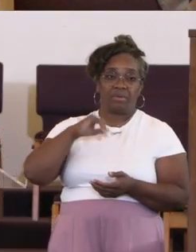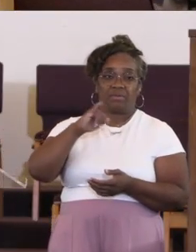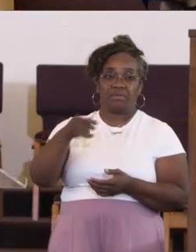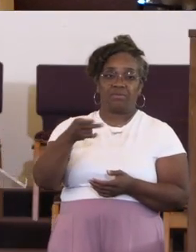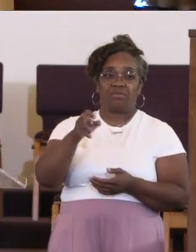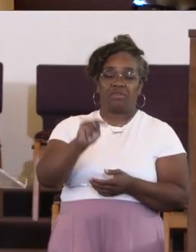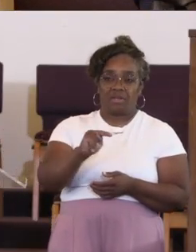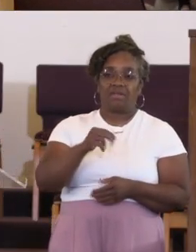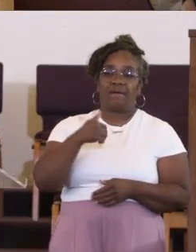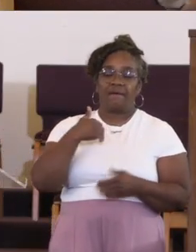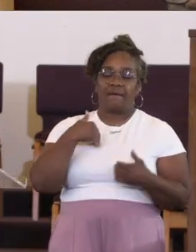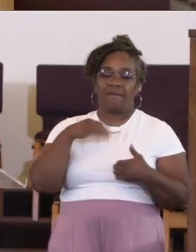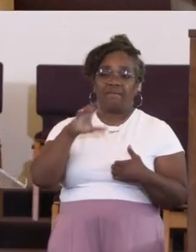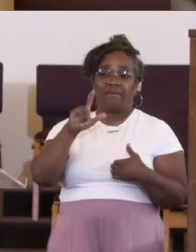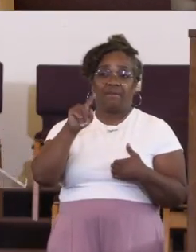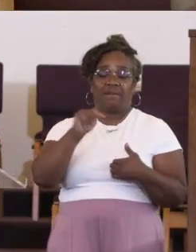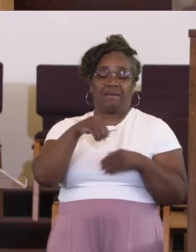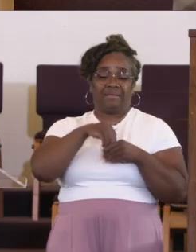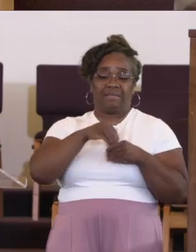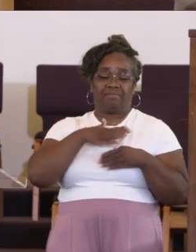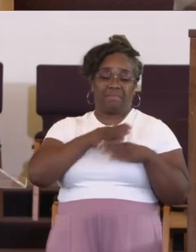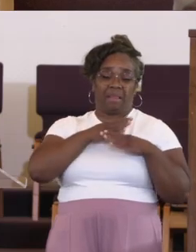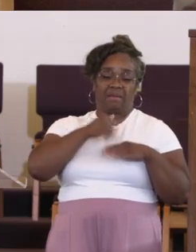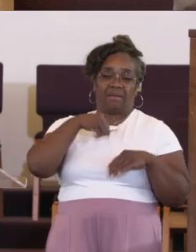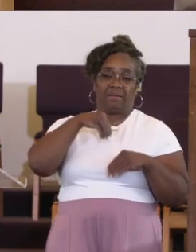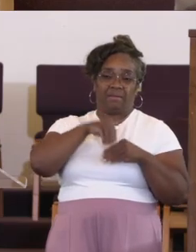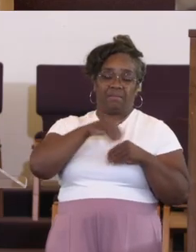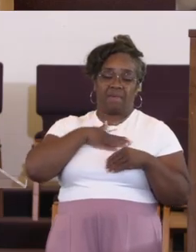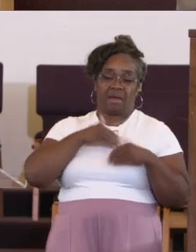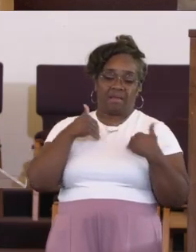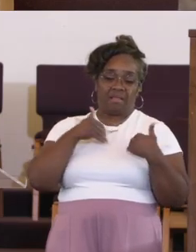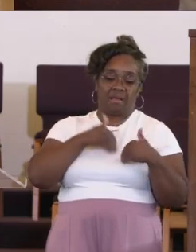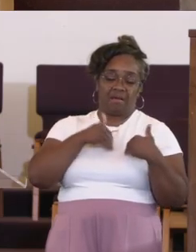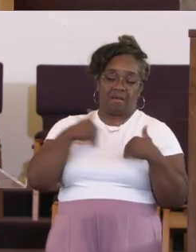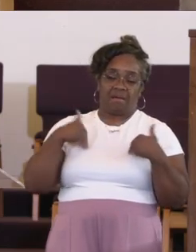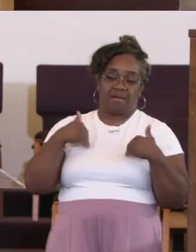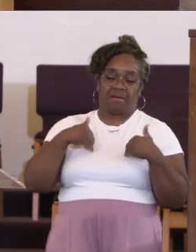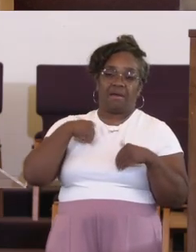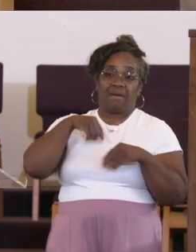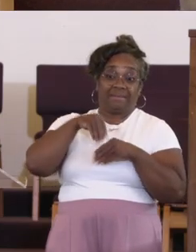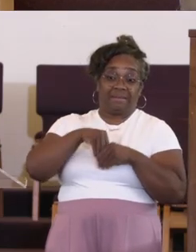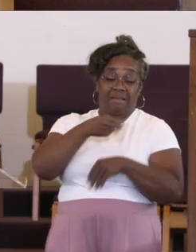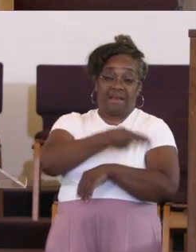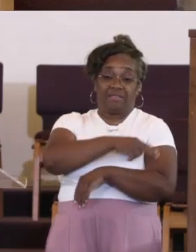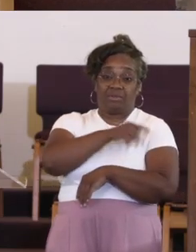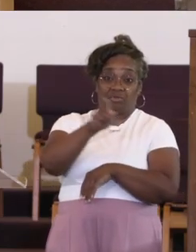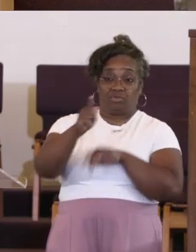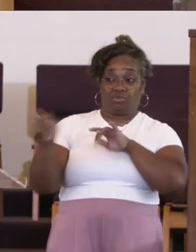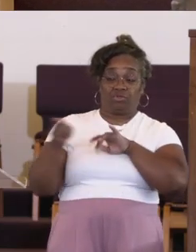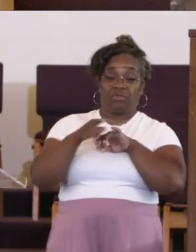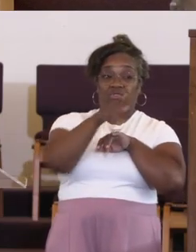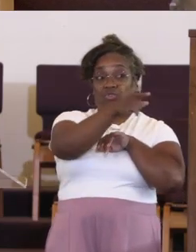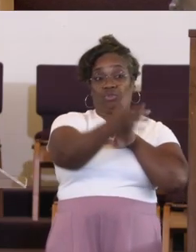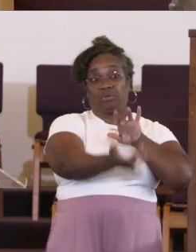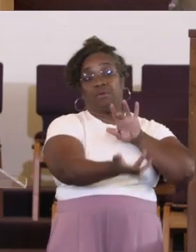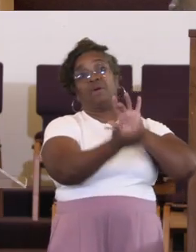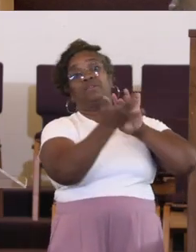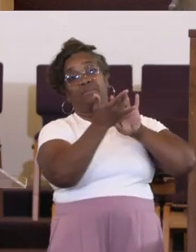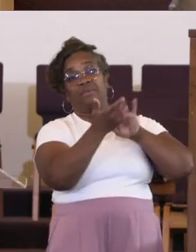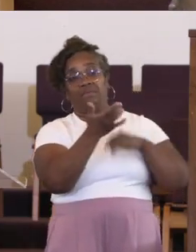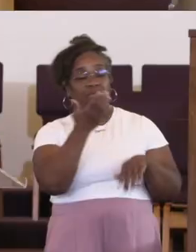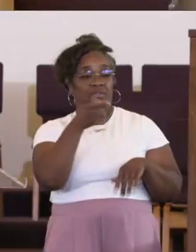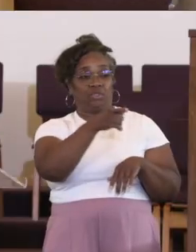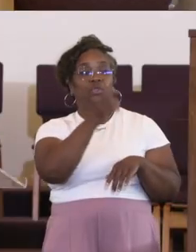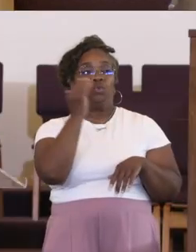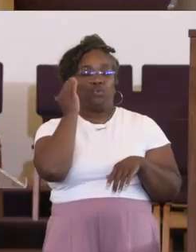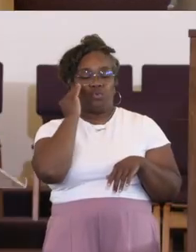clot in my lungs, I was in the hospital, and she reached out, and then she knew I took time off of